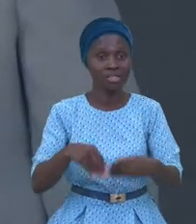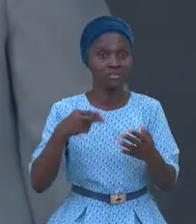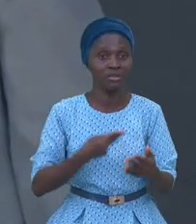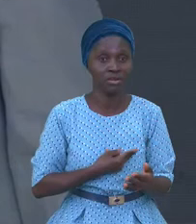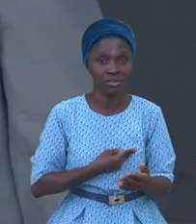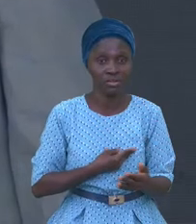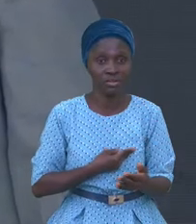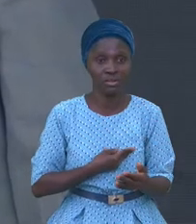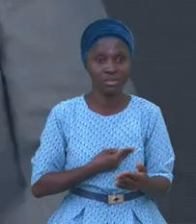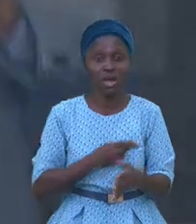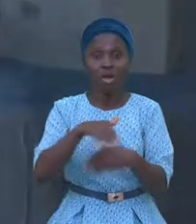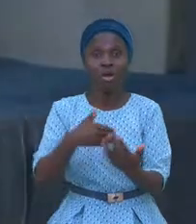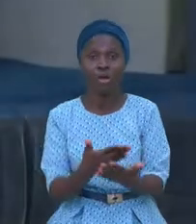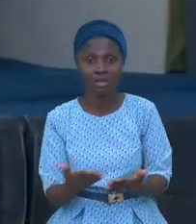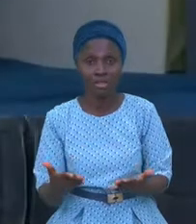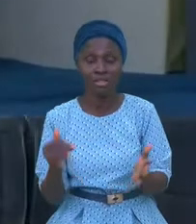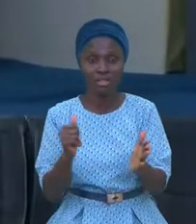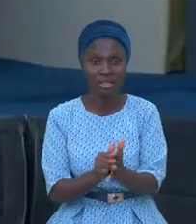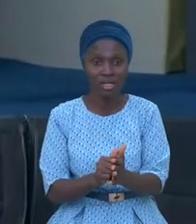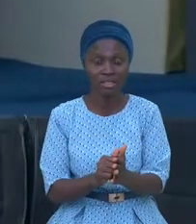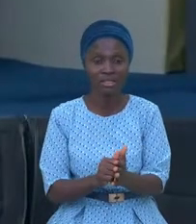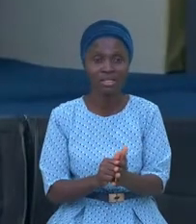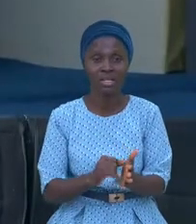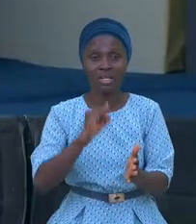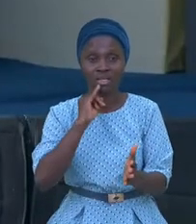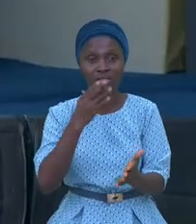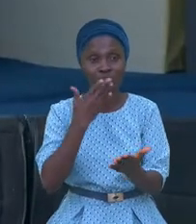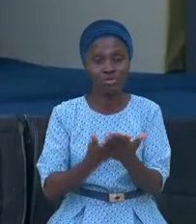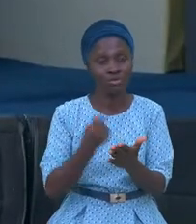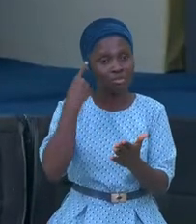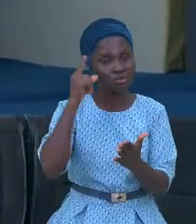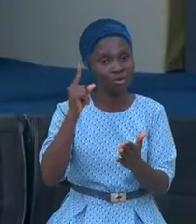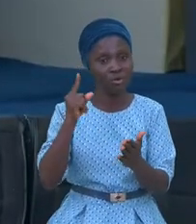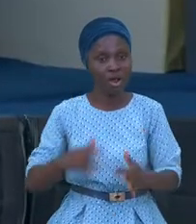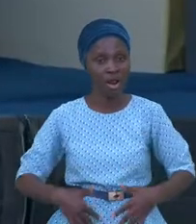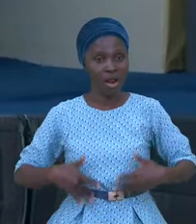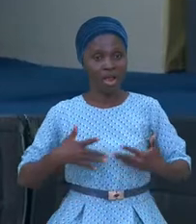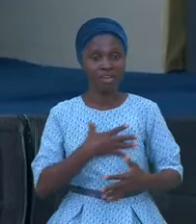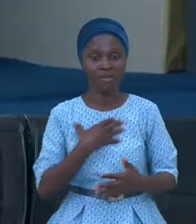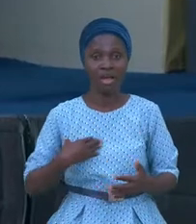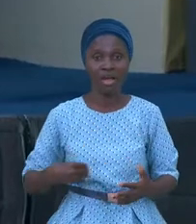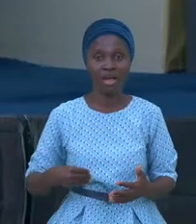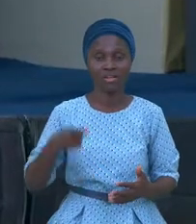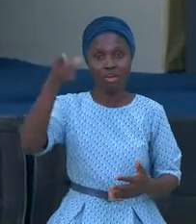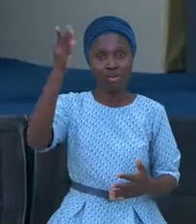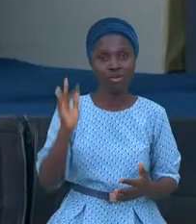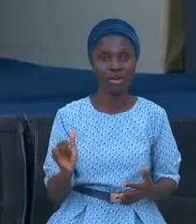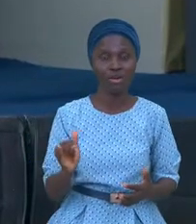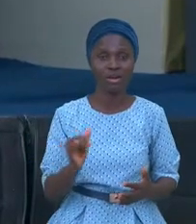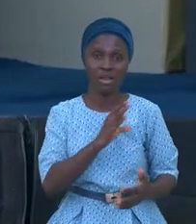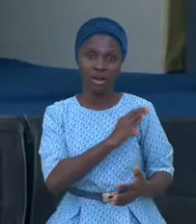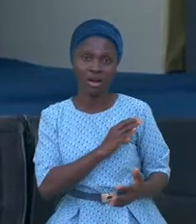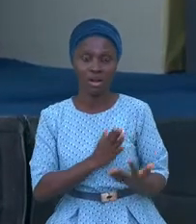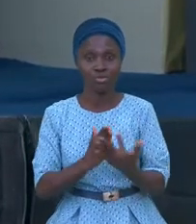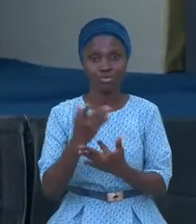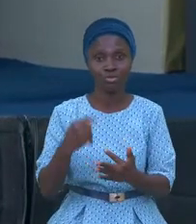All things that pertain unto life and godliness through the knowledge